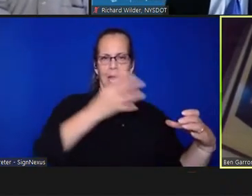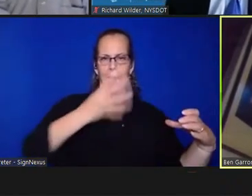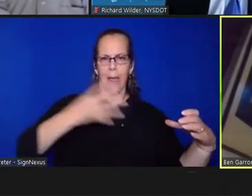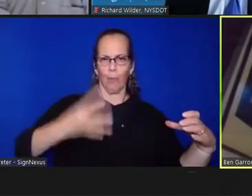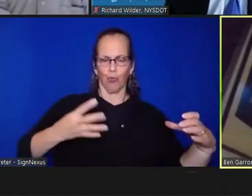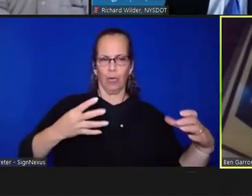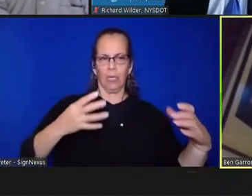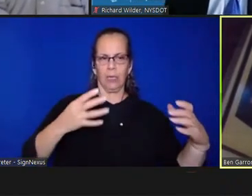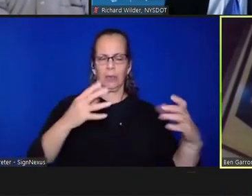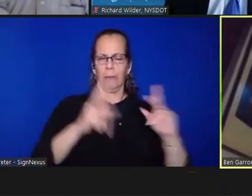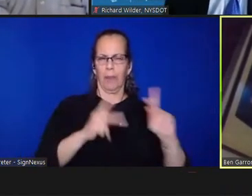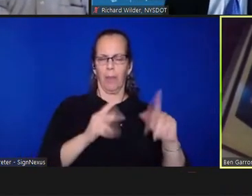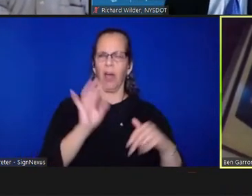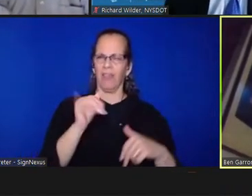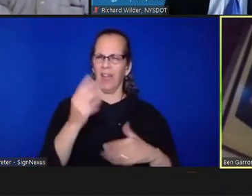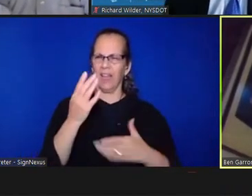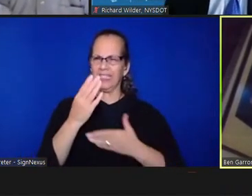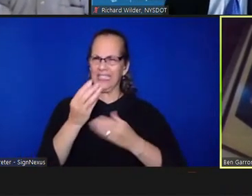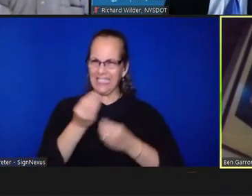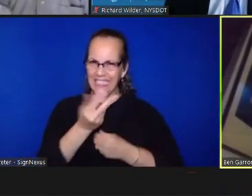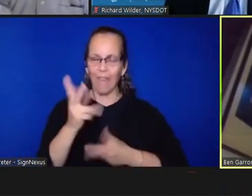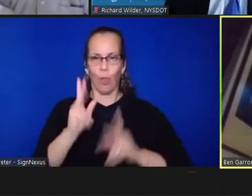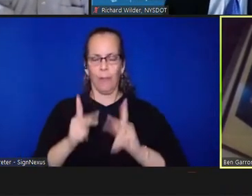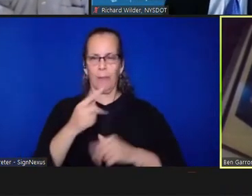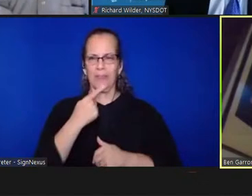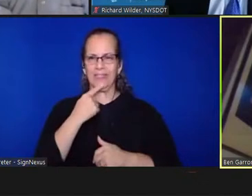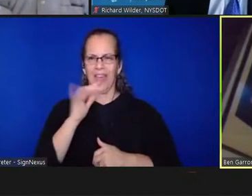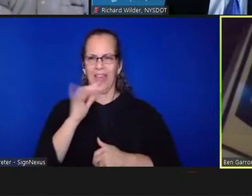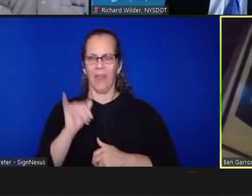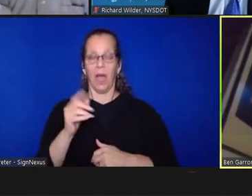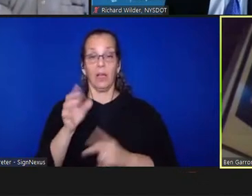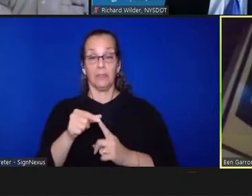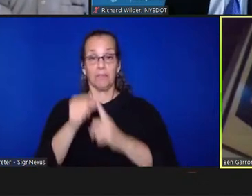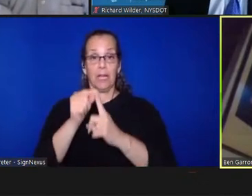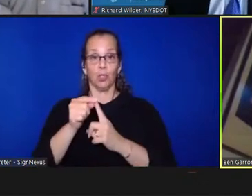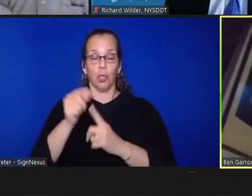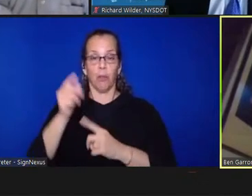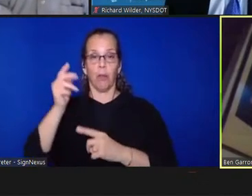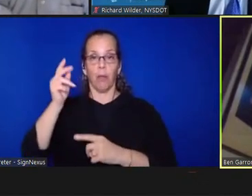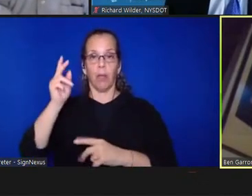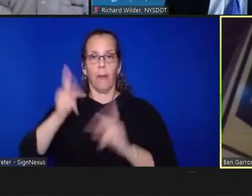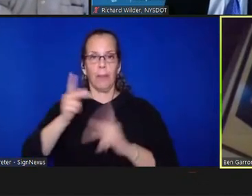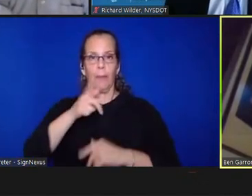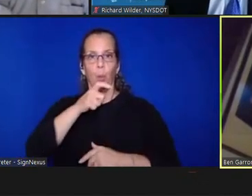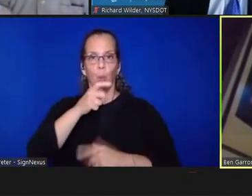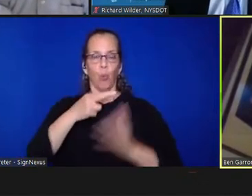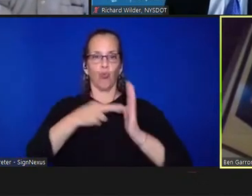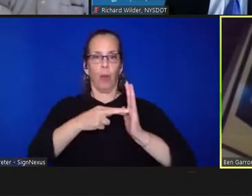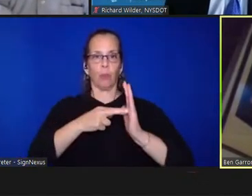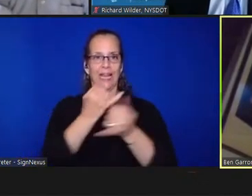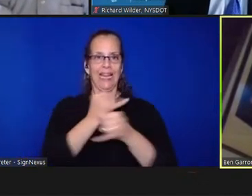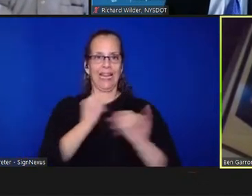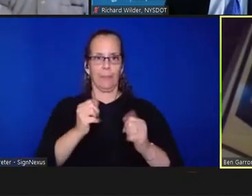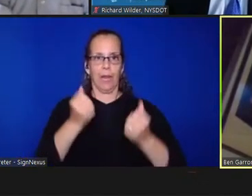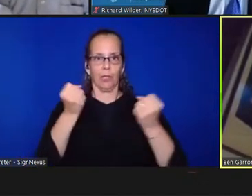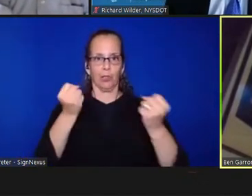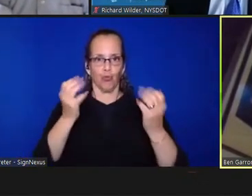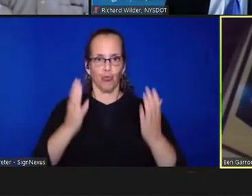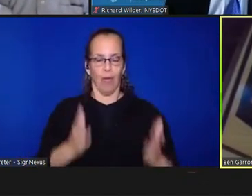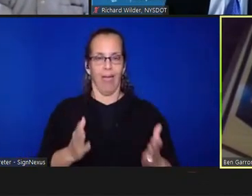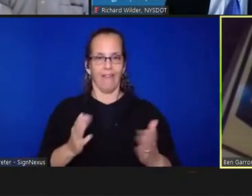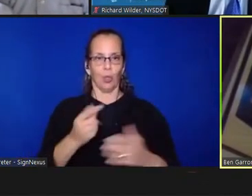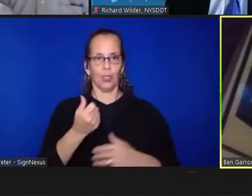today including by the speaker representing the independent driver's Guild I live in an immigrant neighborhood